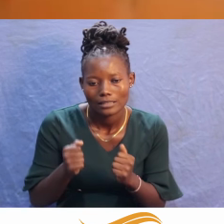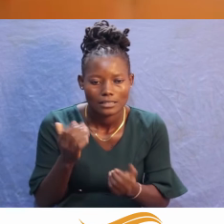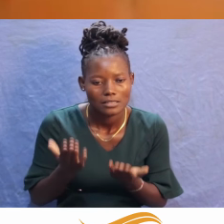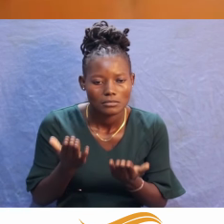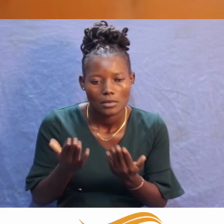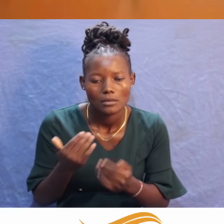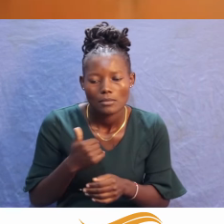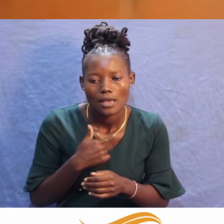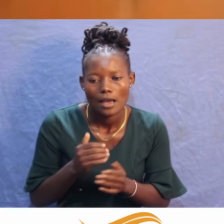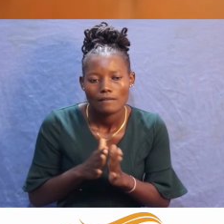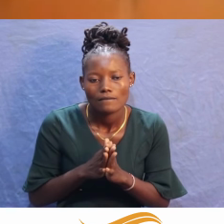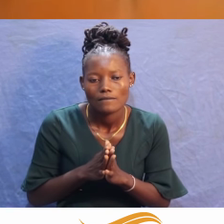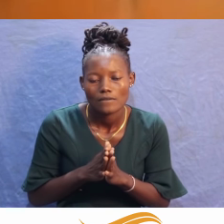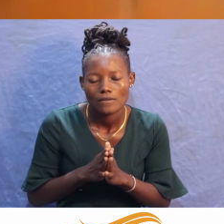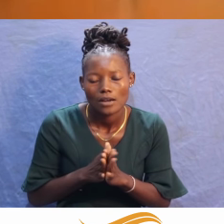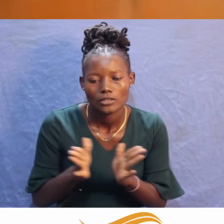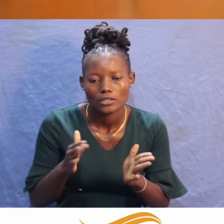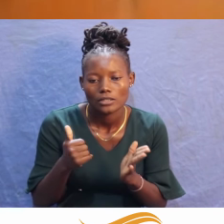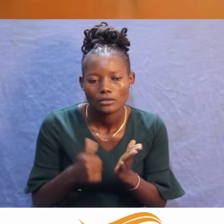a congenital defect